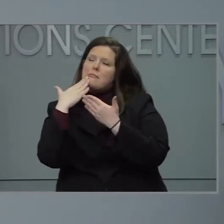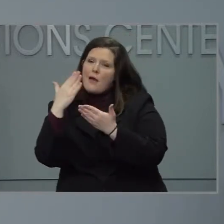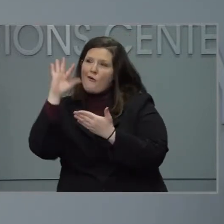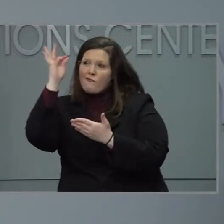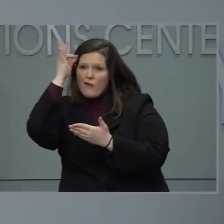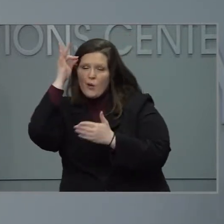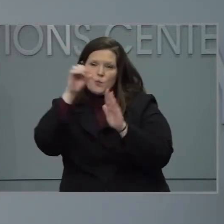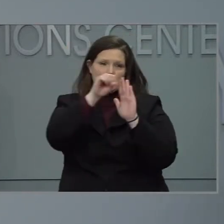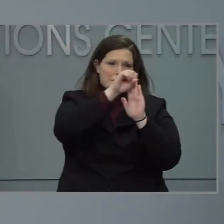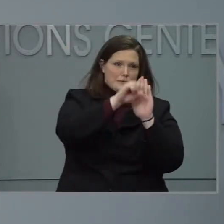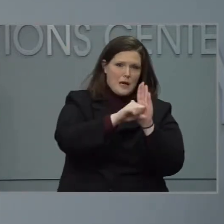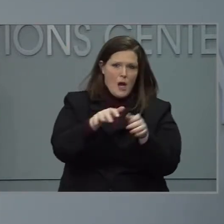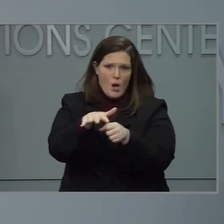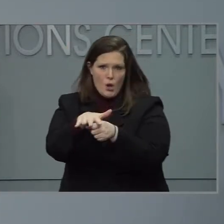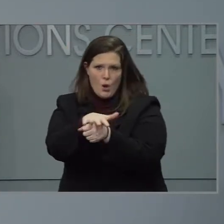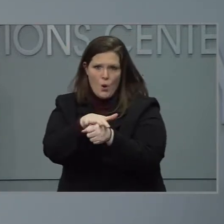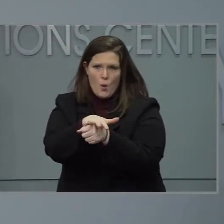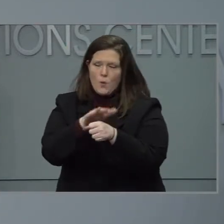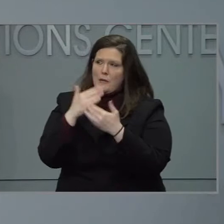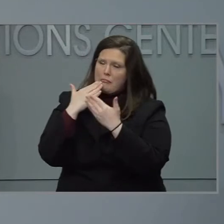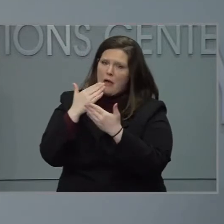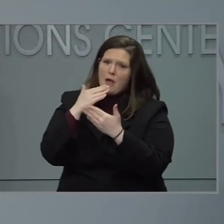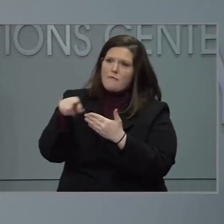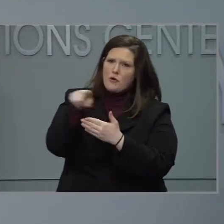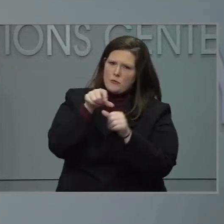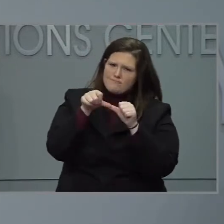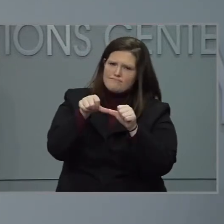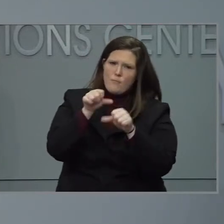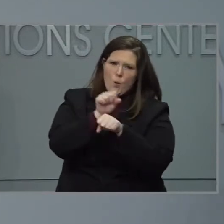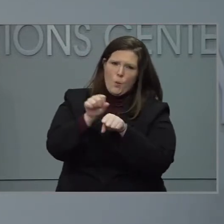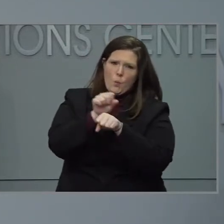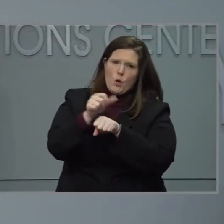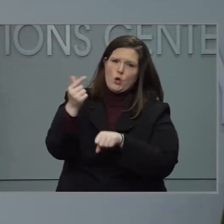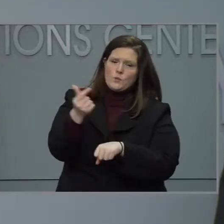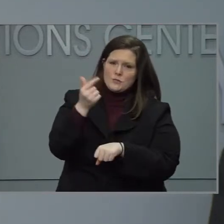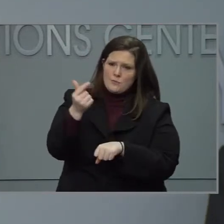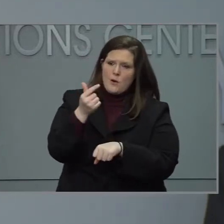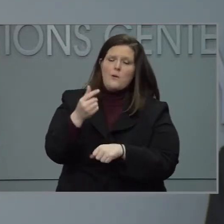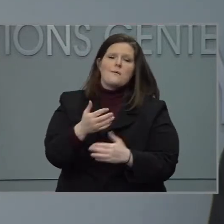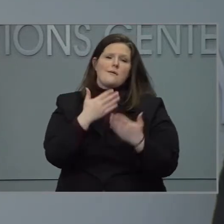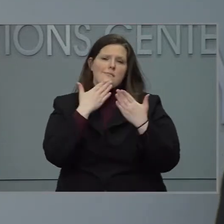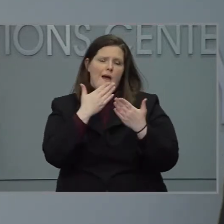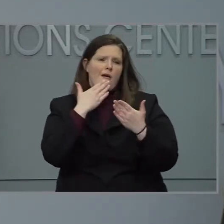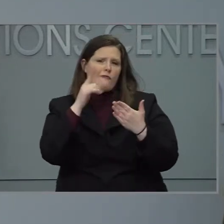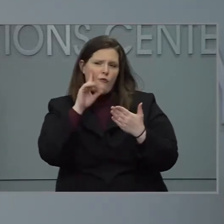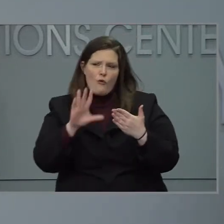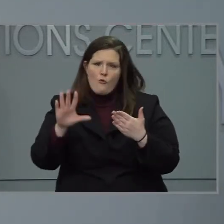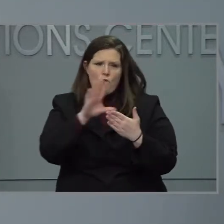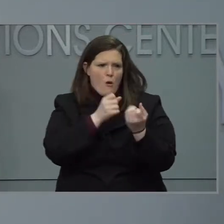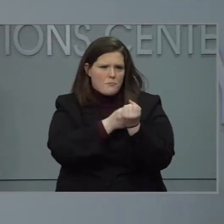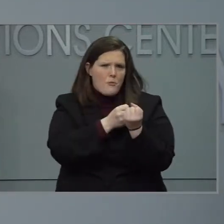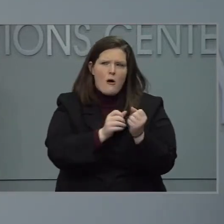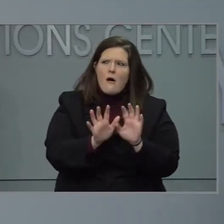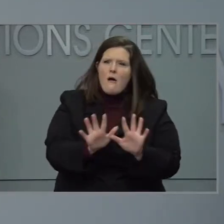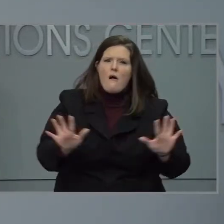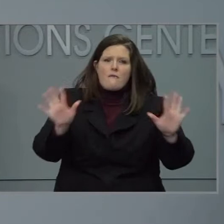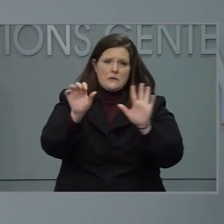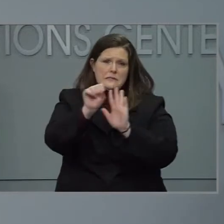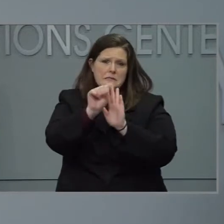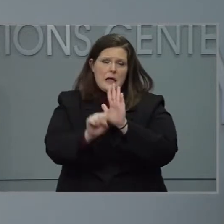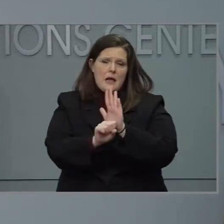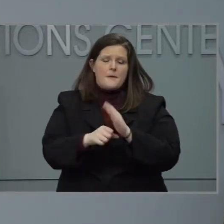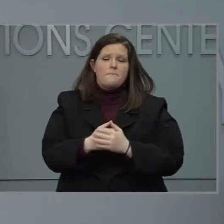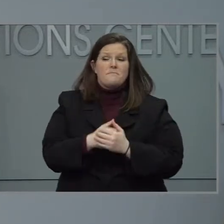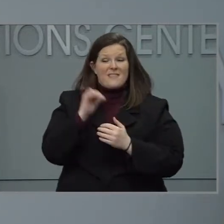and local partners for this ongoing effort in Greensboro, as well as vaccination efforts statewide. This is truly a